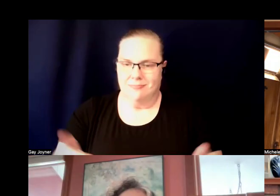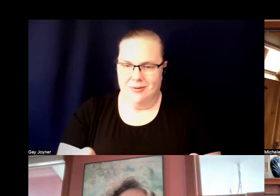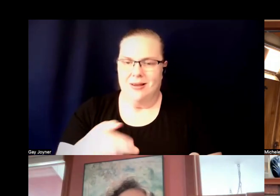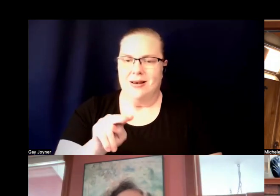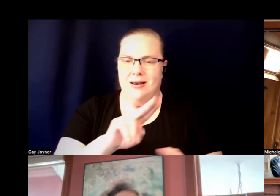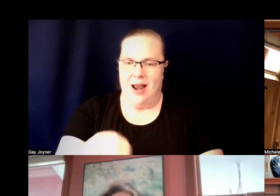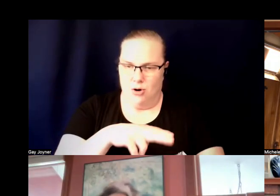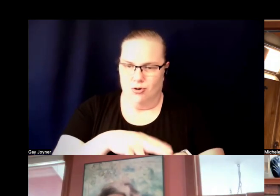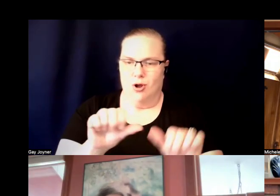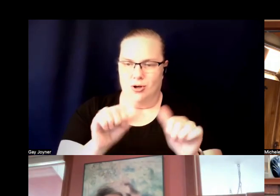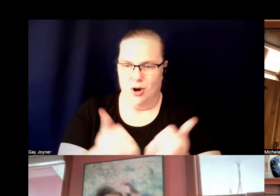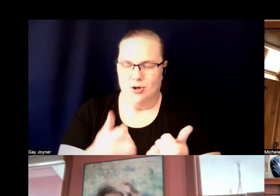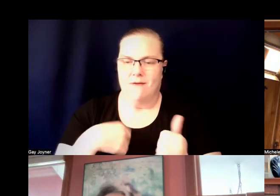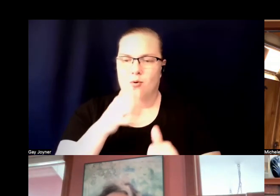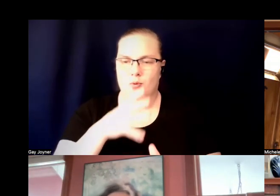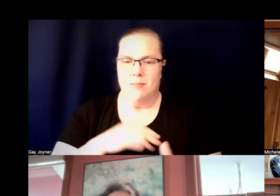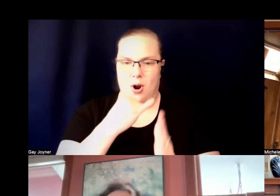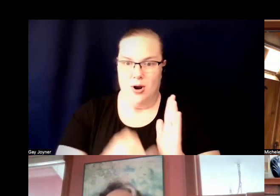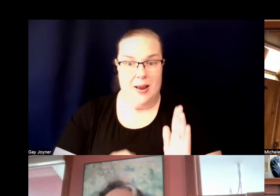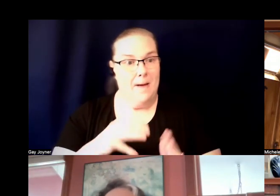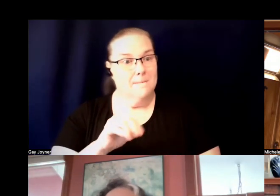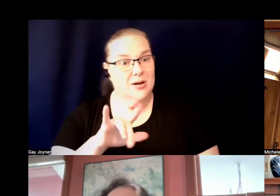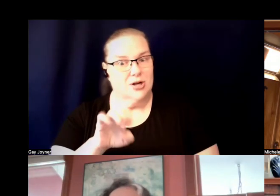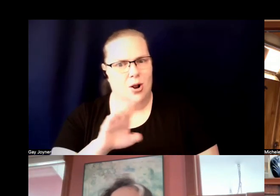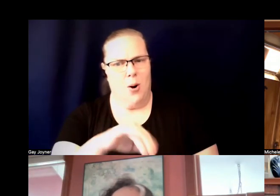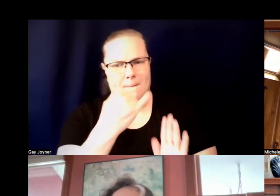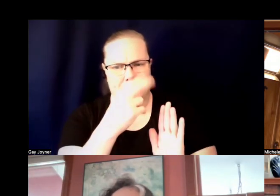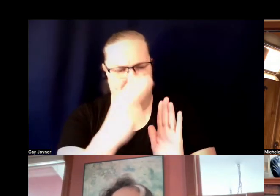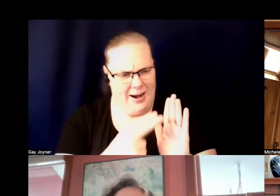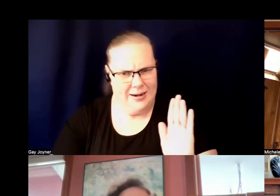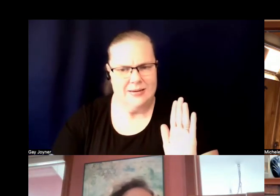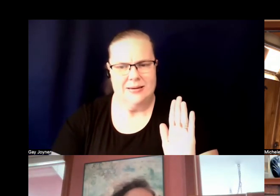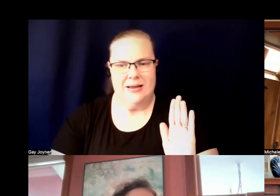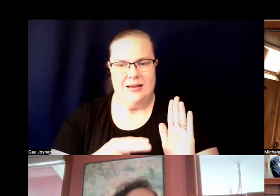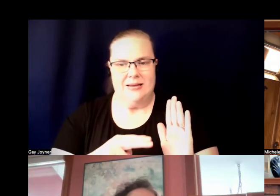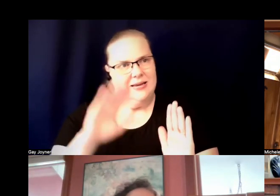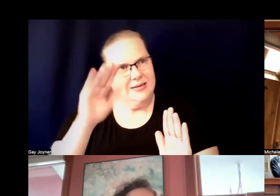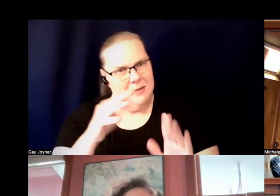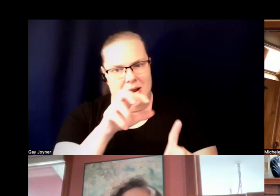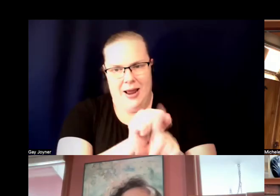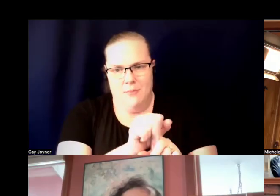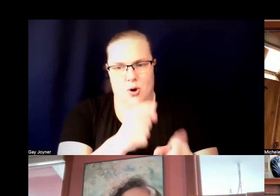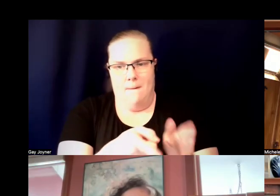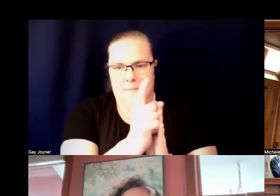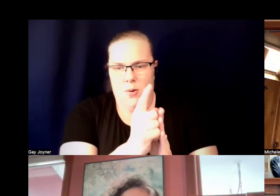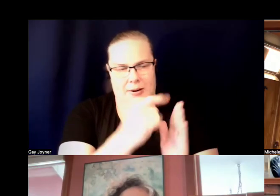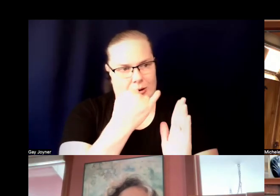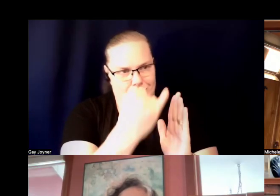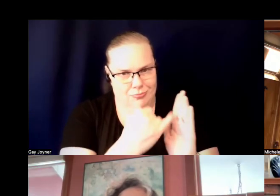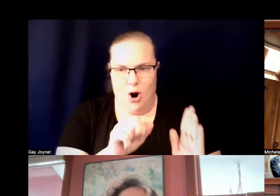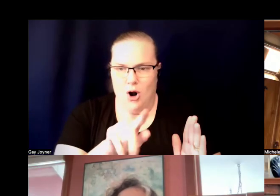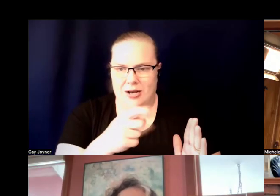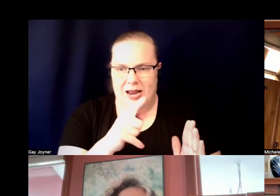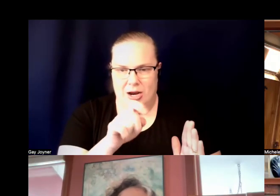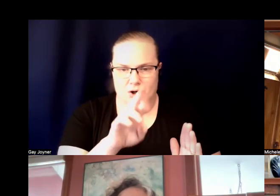Artists. Michele, your paintings seem to capture a moment in architecture. Some seem to have a starkness to them, even